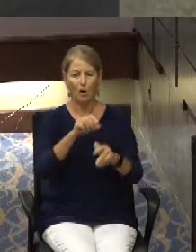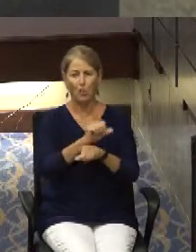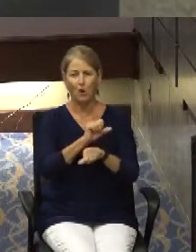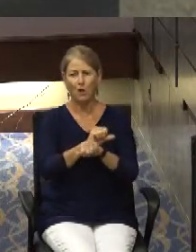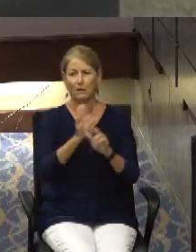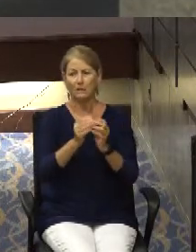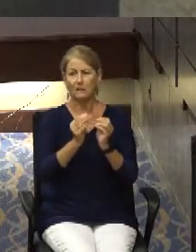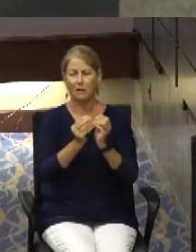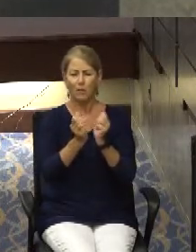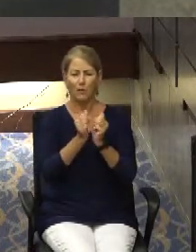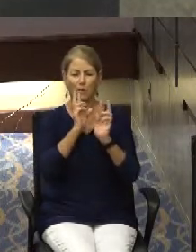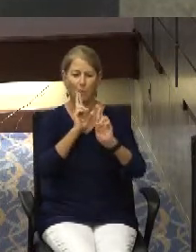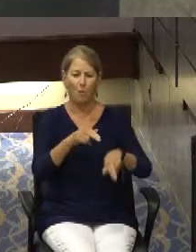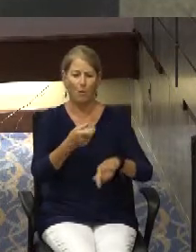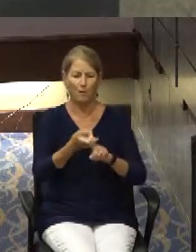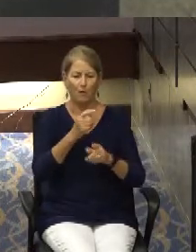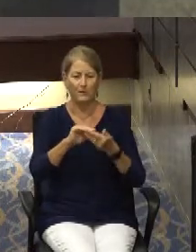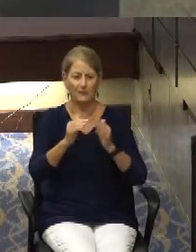city manager.